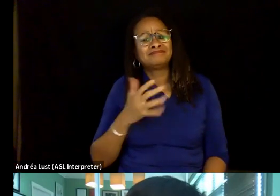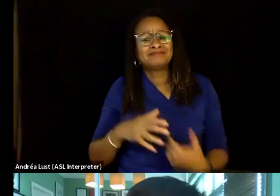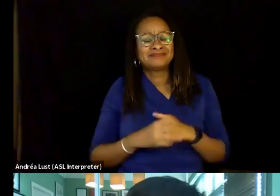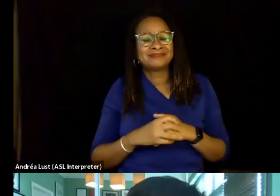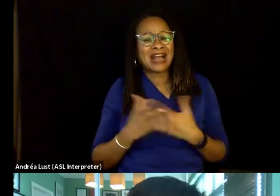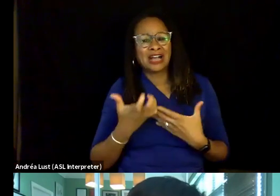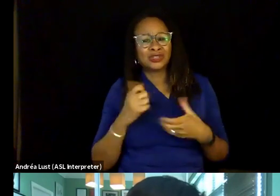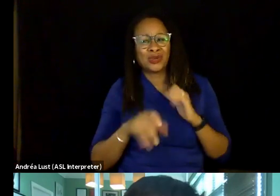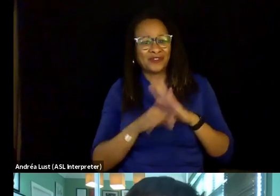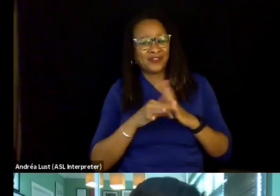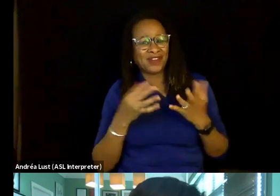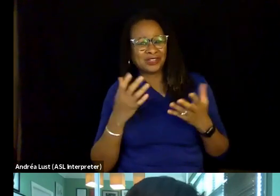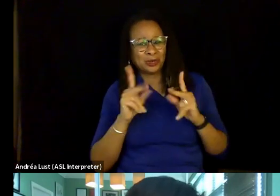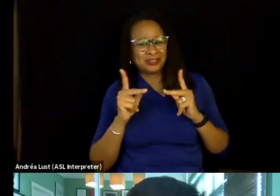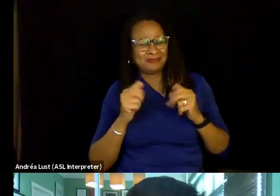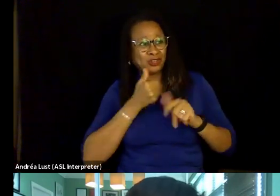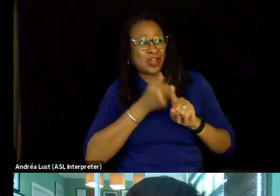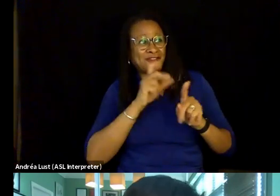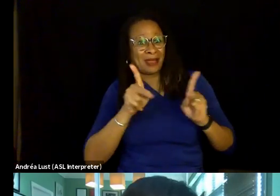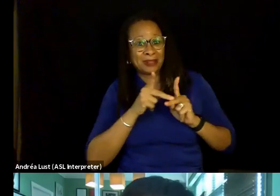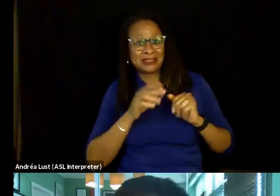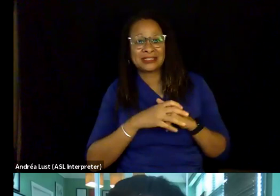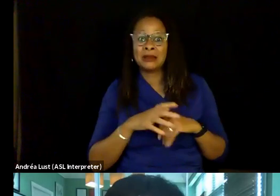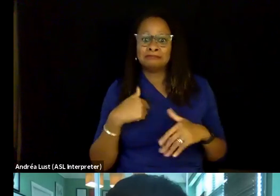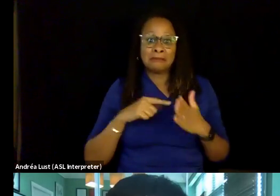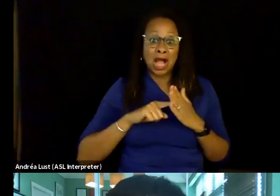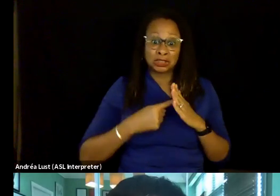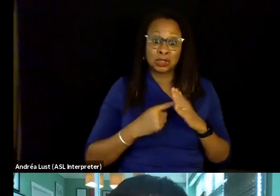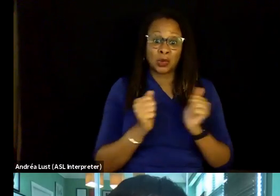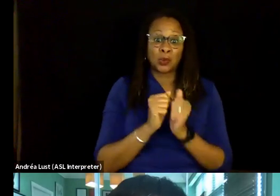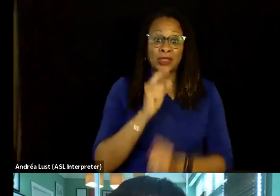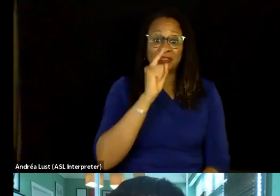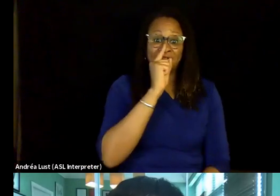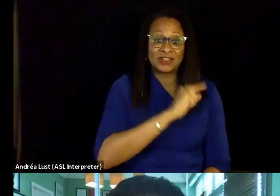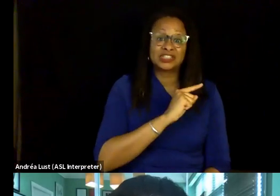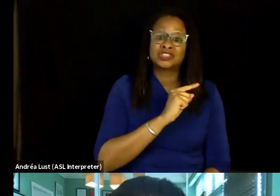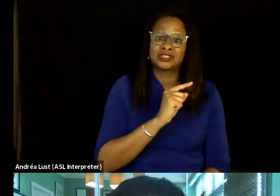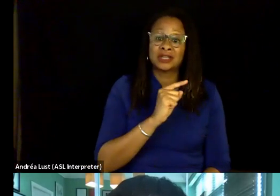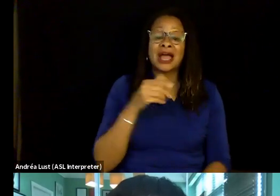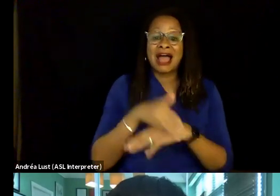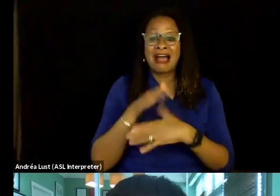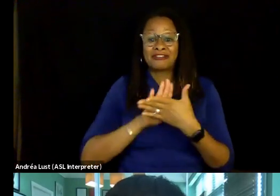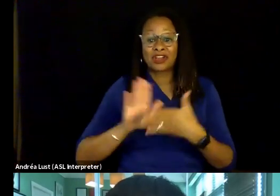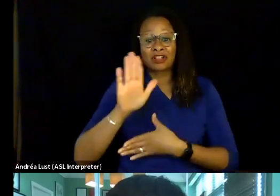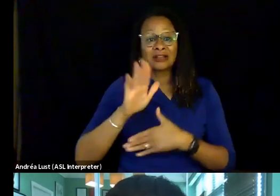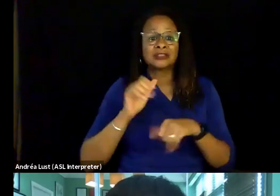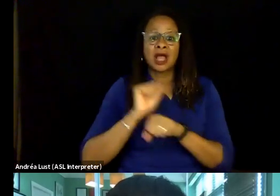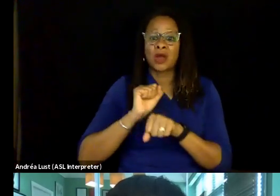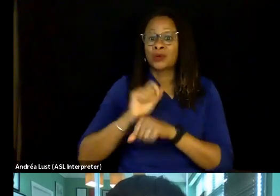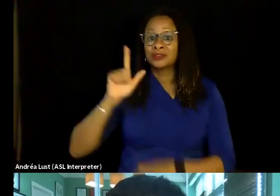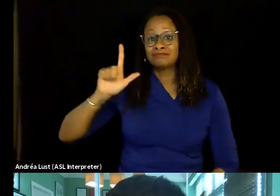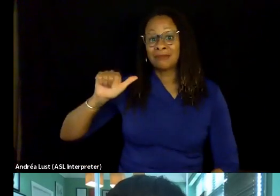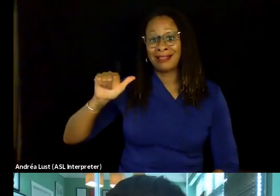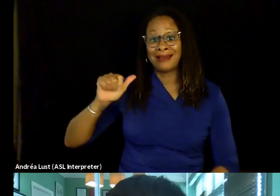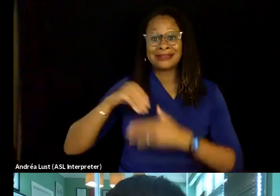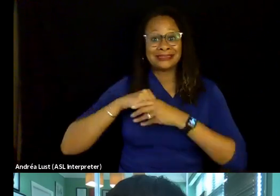How you got yourself into this? I did start in fiction, actually. You know, after college, I worked in Los Angeles in